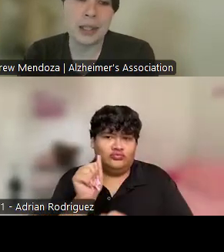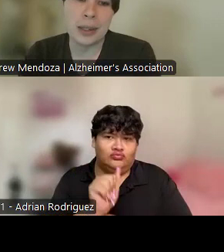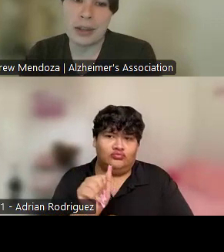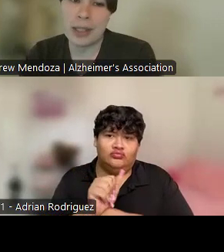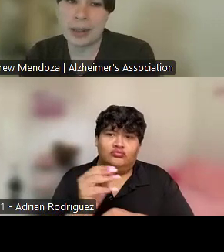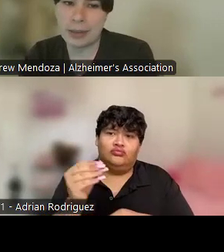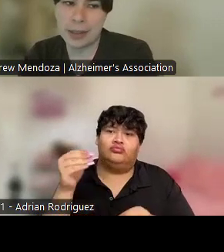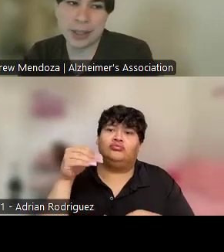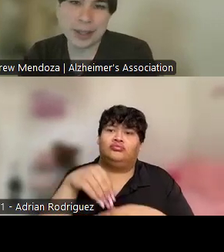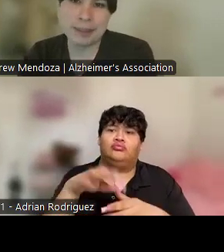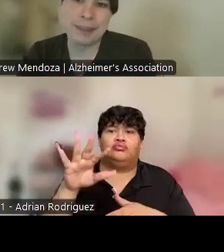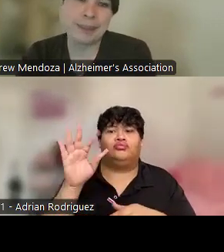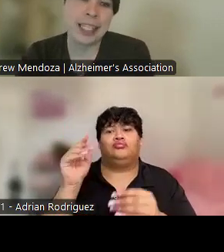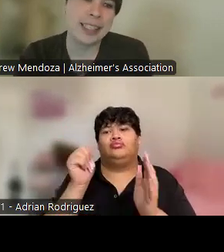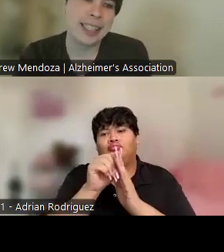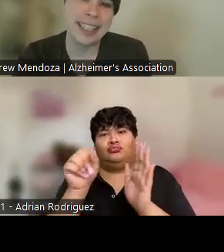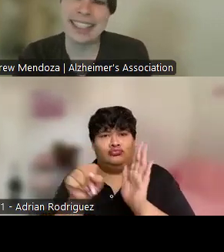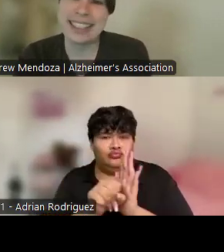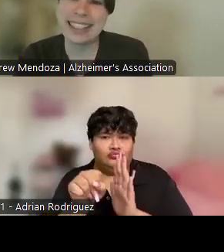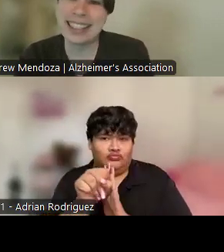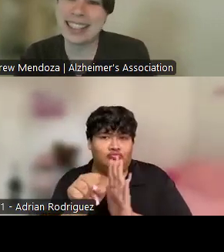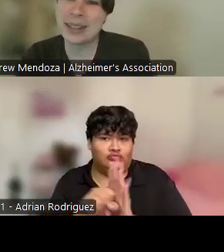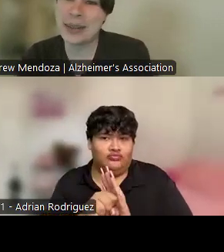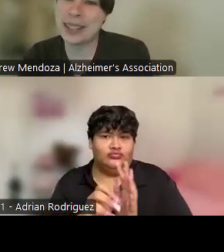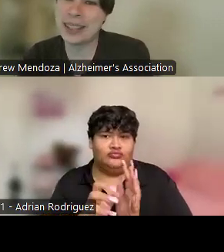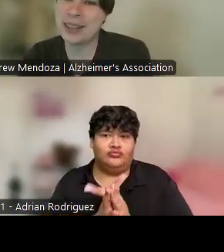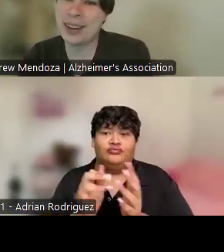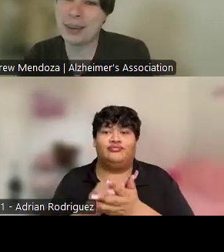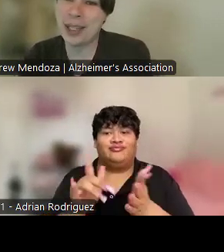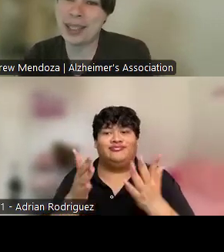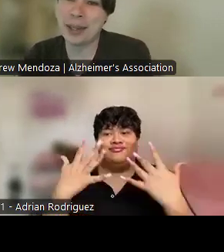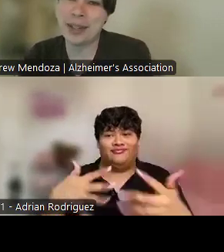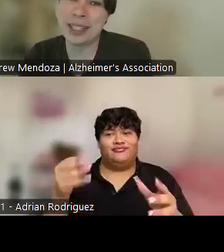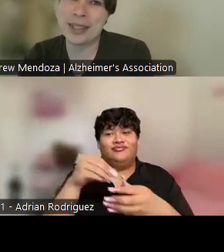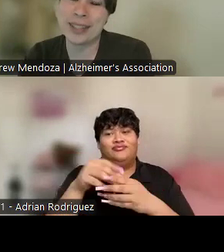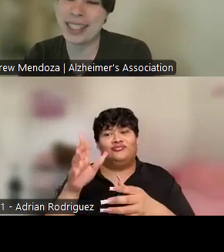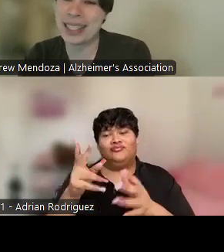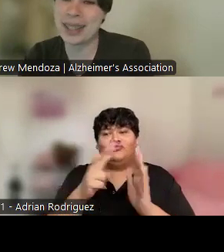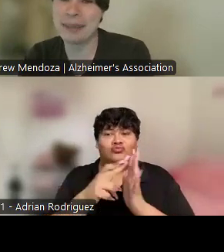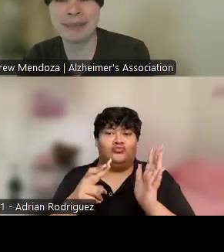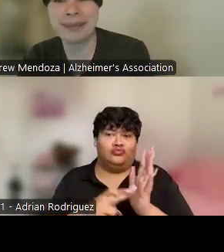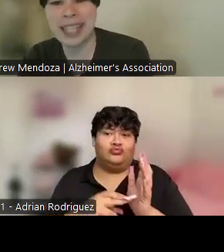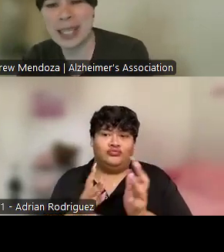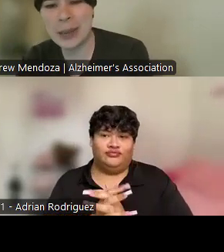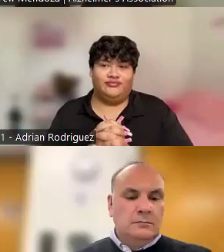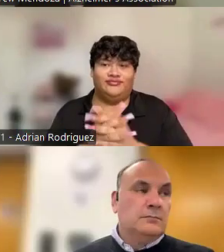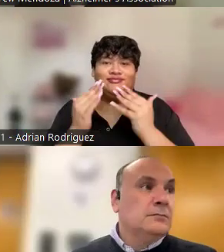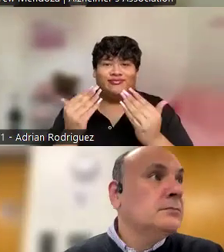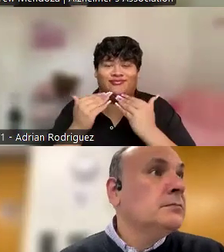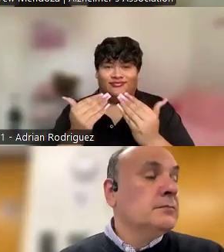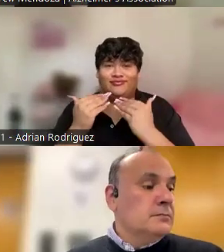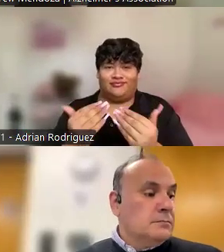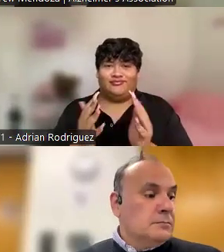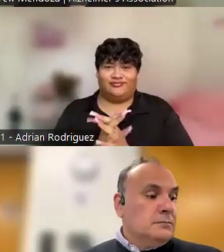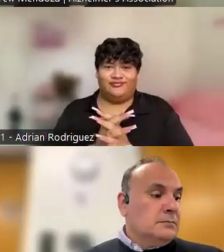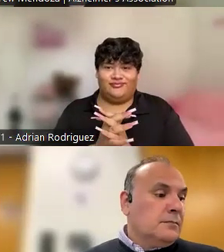implemented into our governmental infrastructure. And then that is the conclusion of our policy priorities for this year. Thank you.